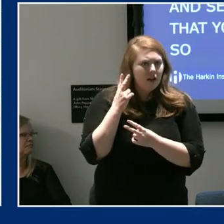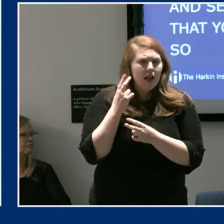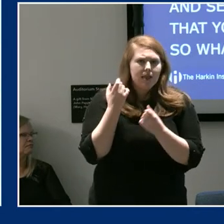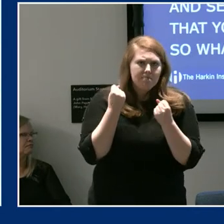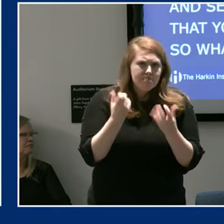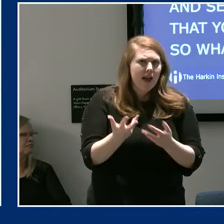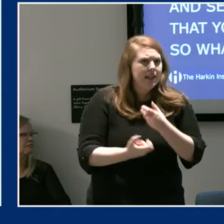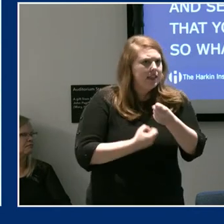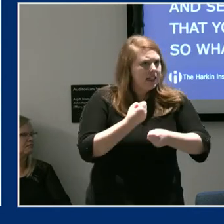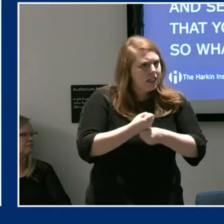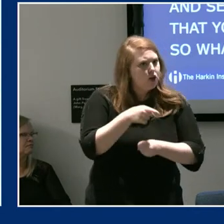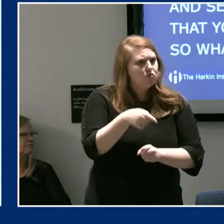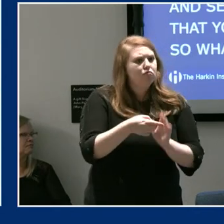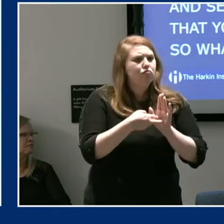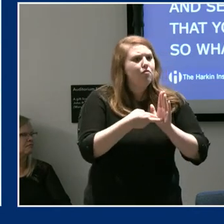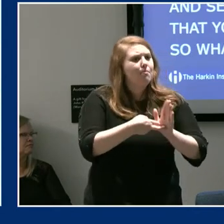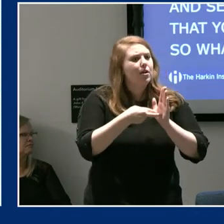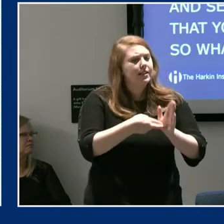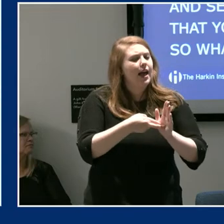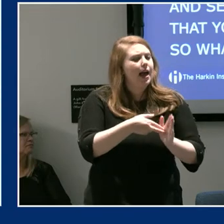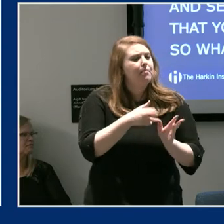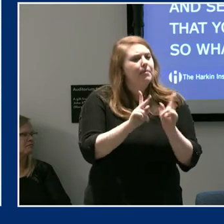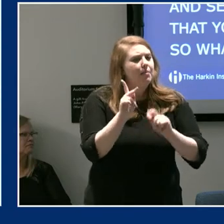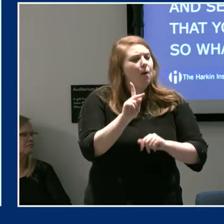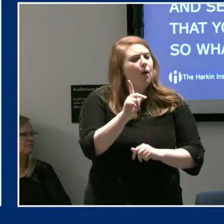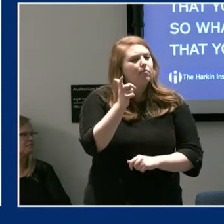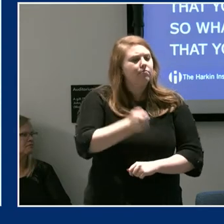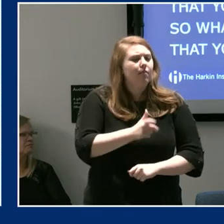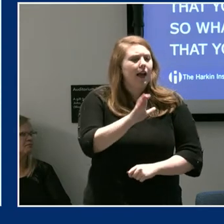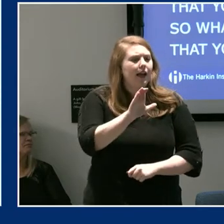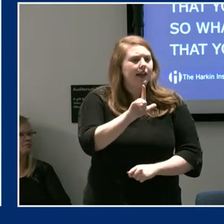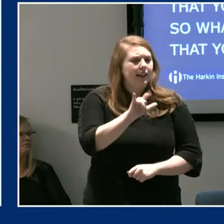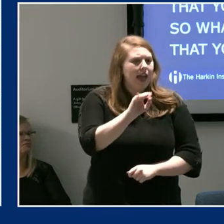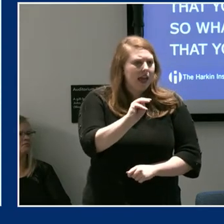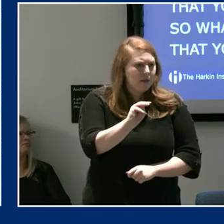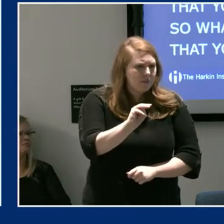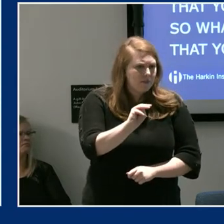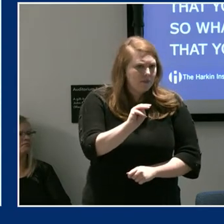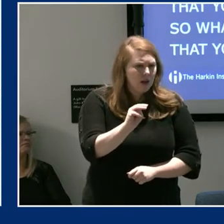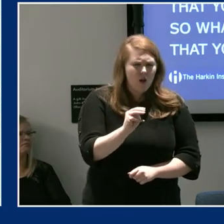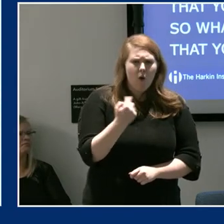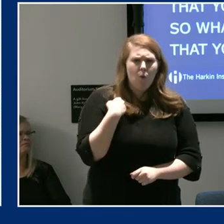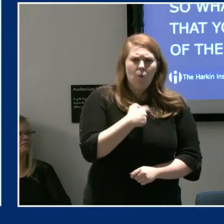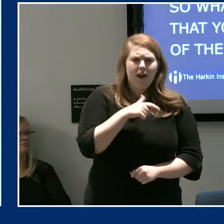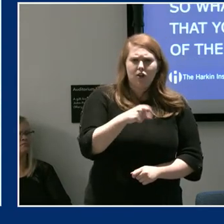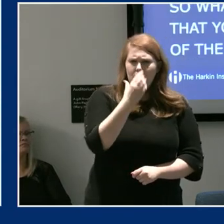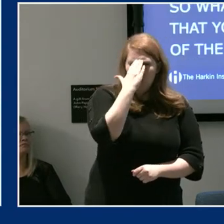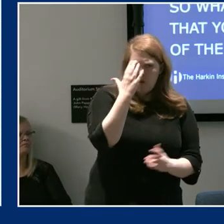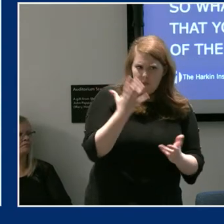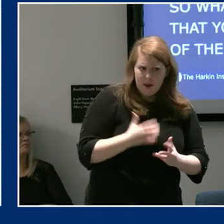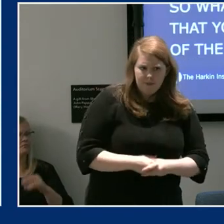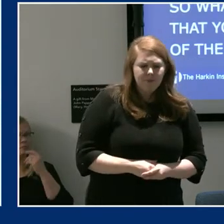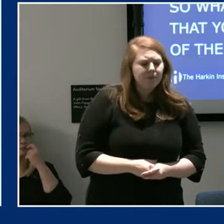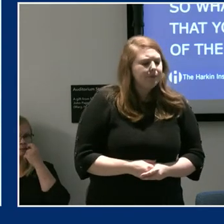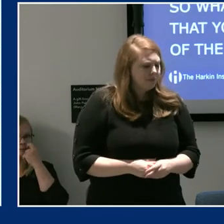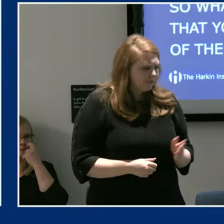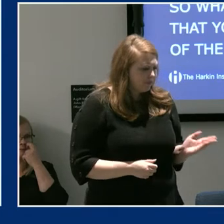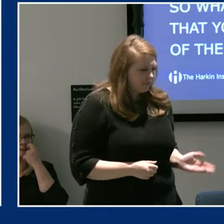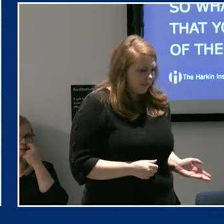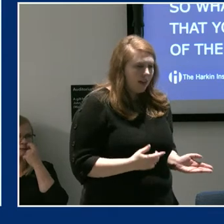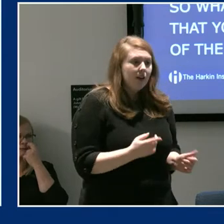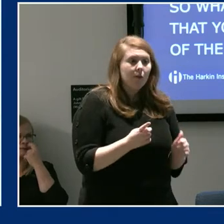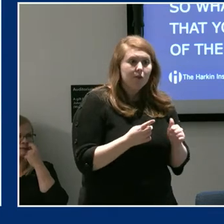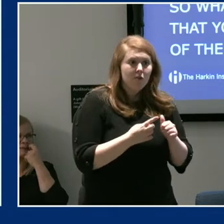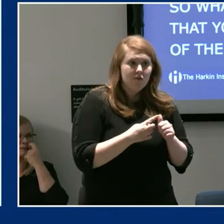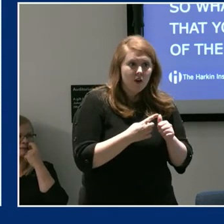that you represented claimants, what are some of the takeaways that we should know about? Well, first of all, I want